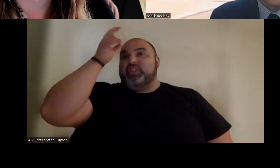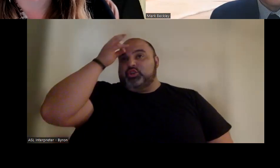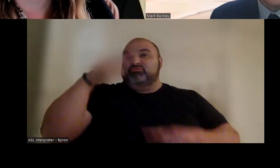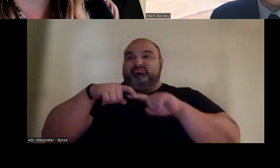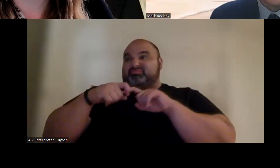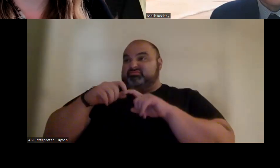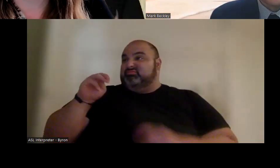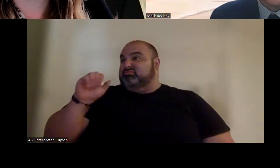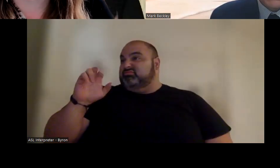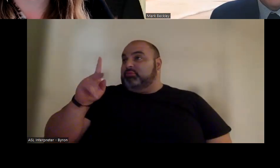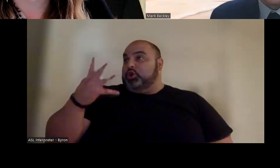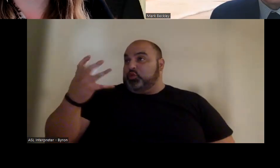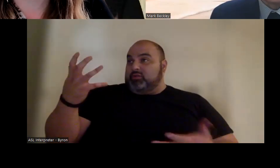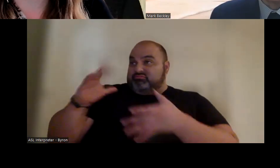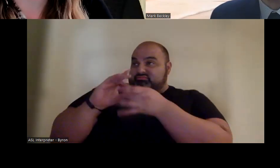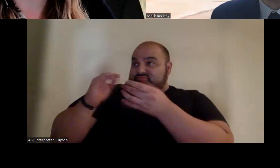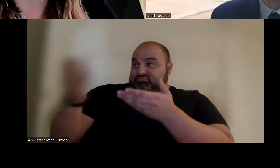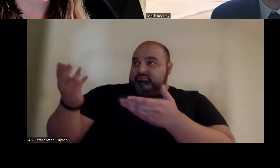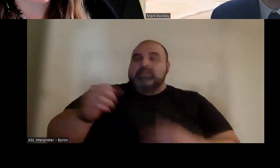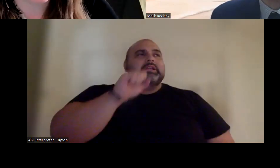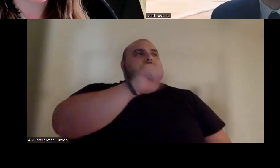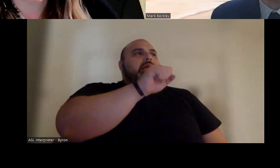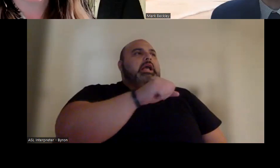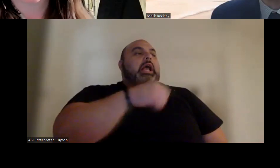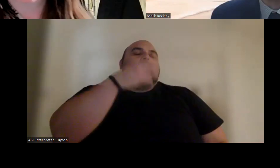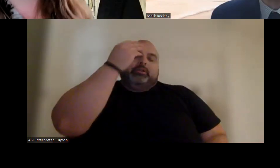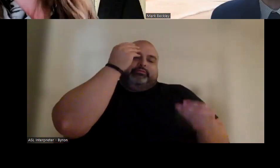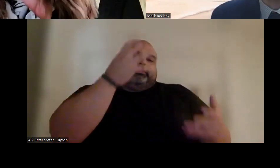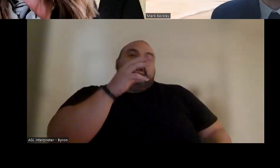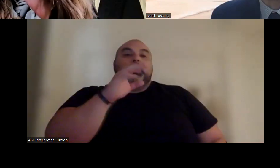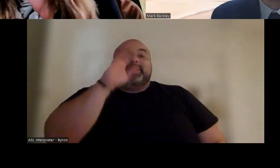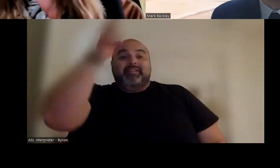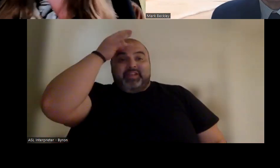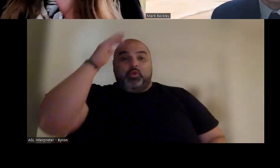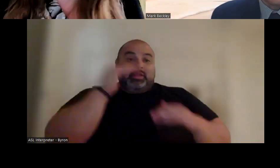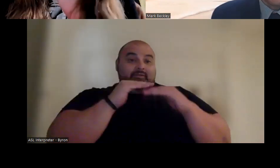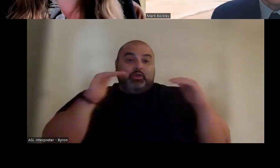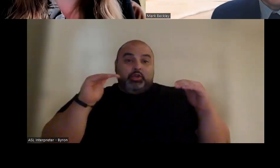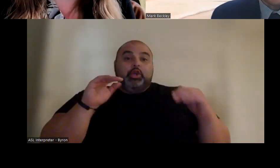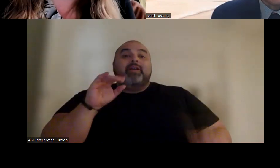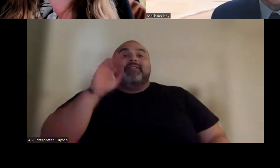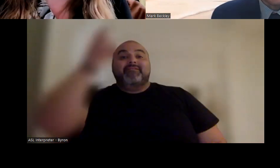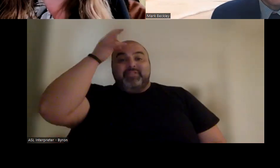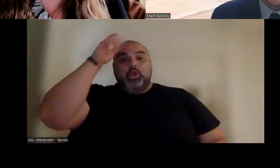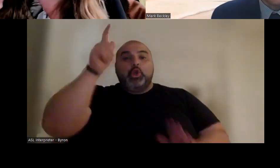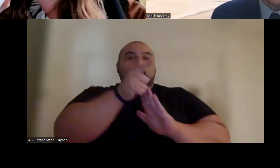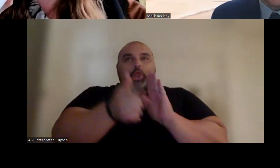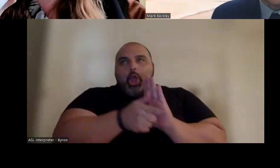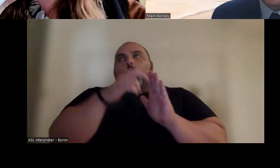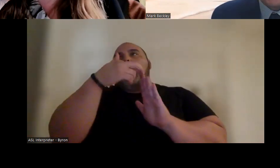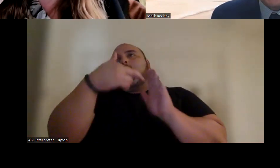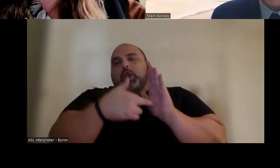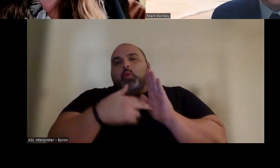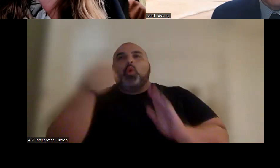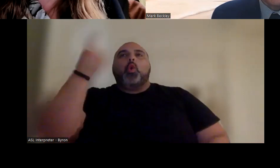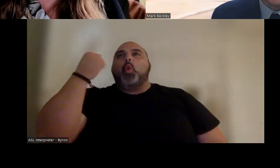like to make a comment there. Yeah, I mean, what I can say about the federal level is, you know, federal laws, regulations will